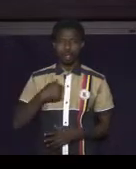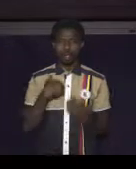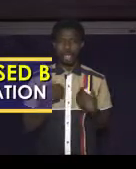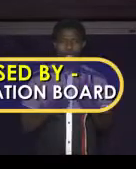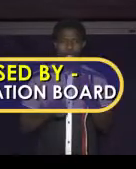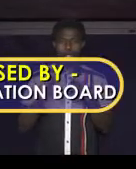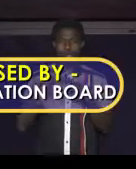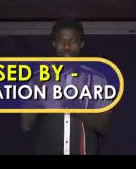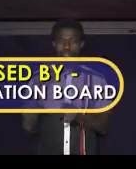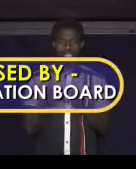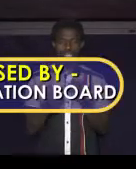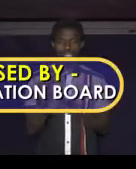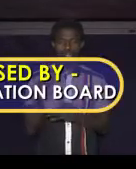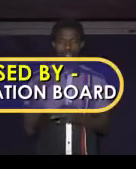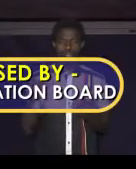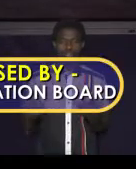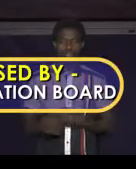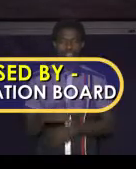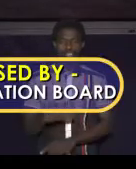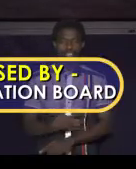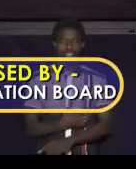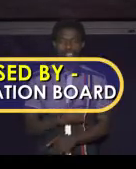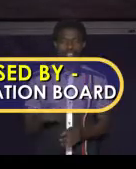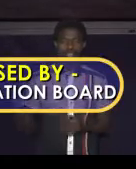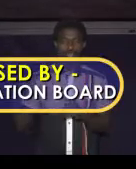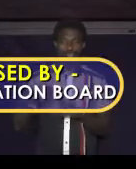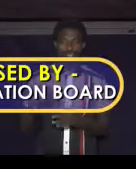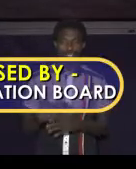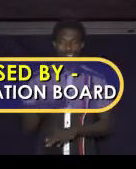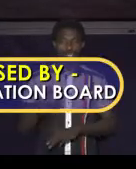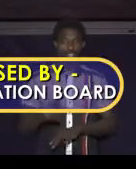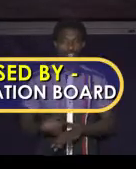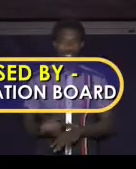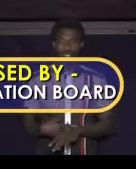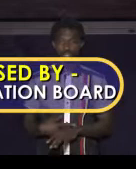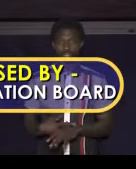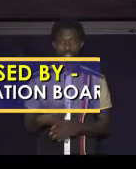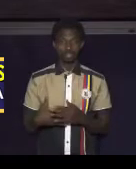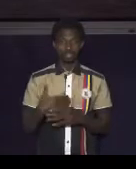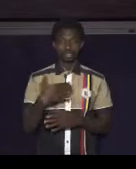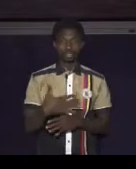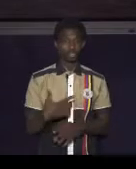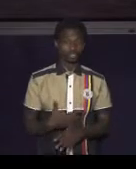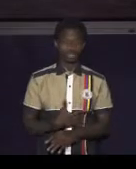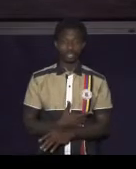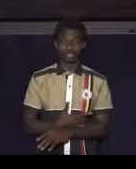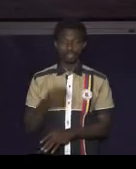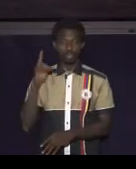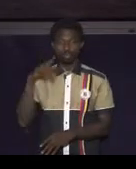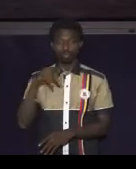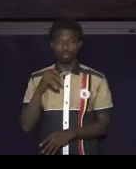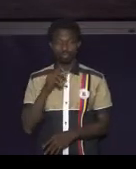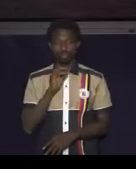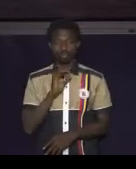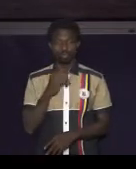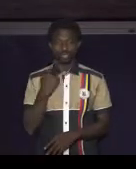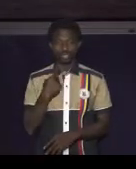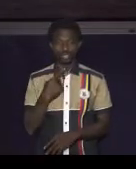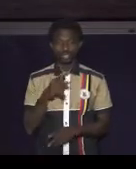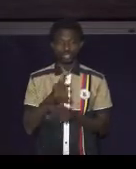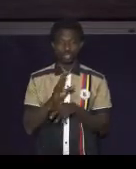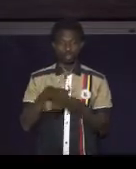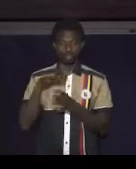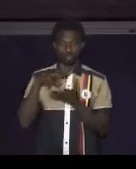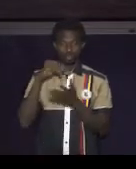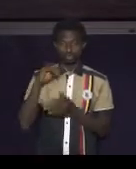to the end of today's lesson. Until next time, next lesson, Uncle Popo says, keep